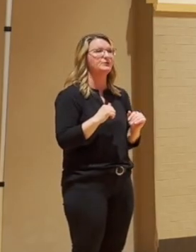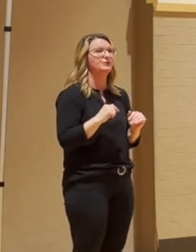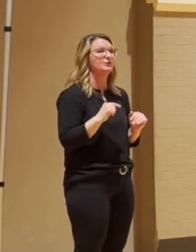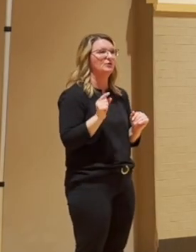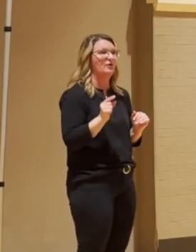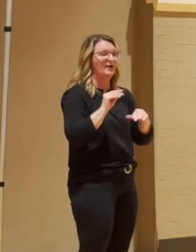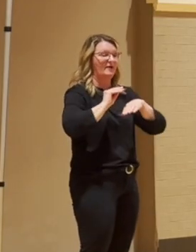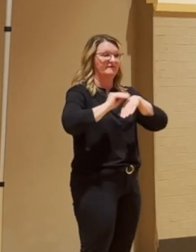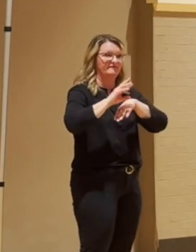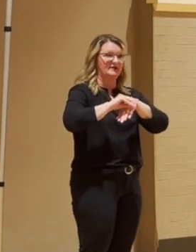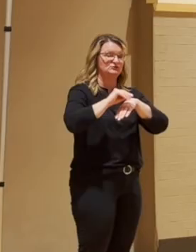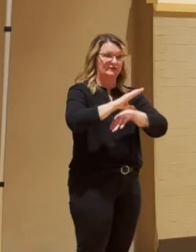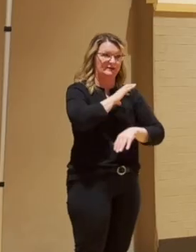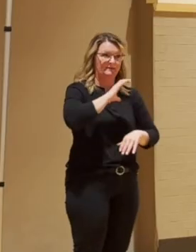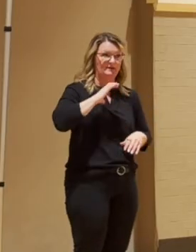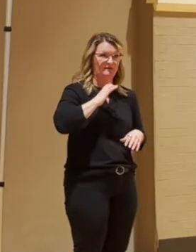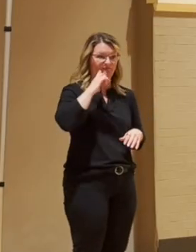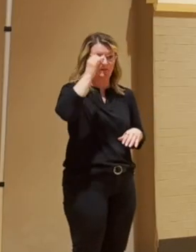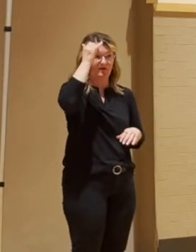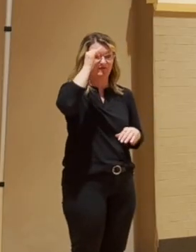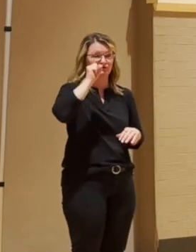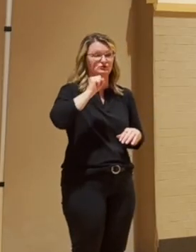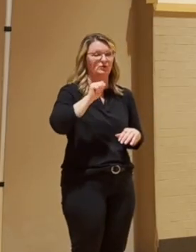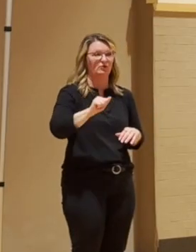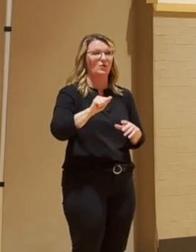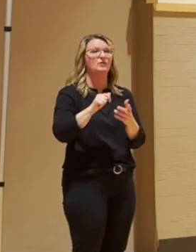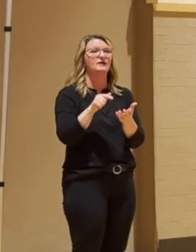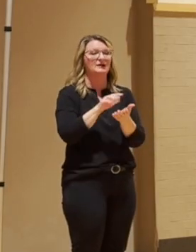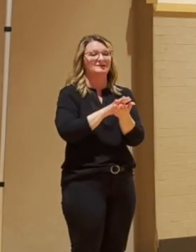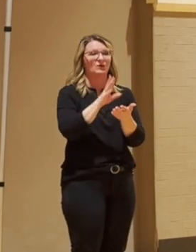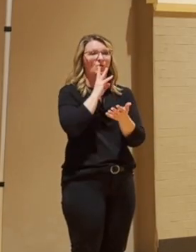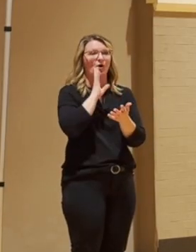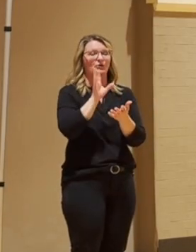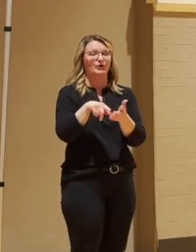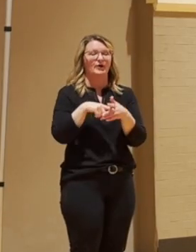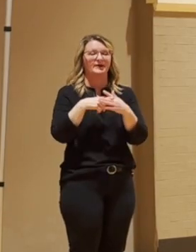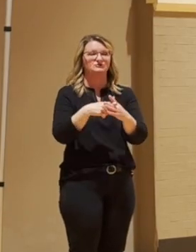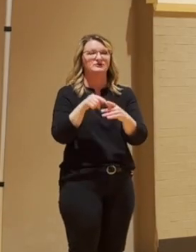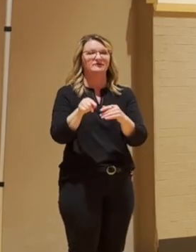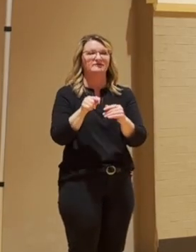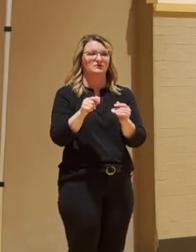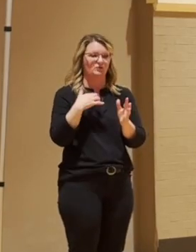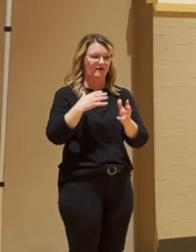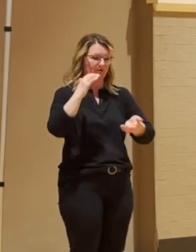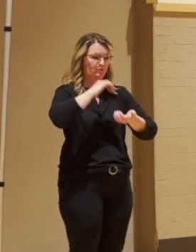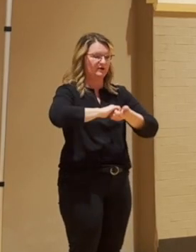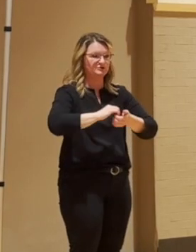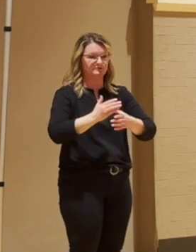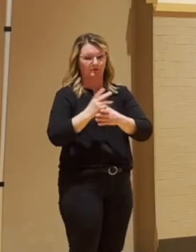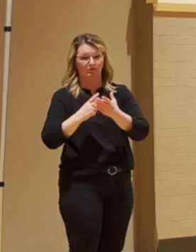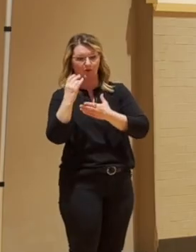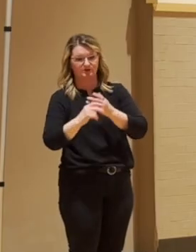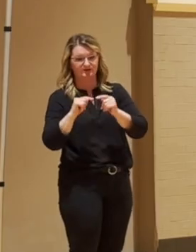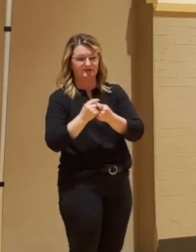stakeholder advisory committee for the Buffalo Sewer Authority's Queen City Clean Waters Initiative is to serve as a vital bridge between the project team and